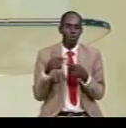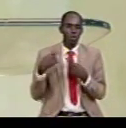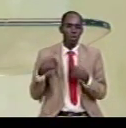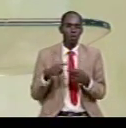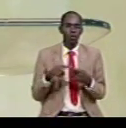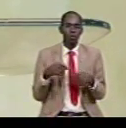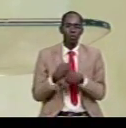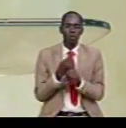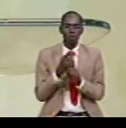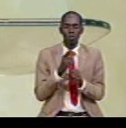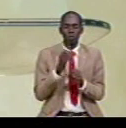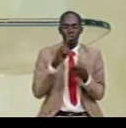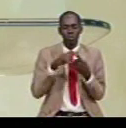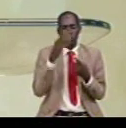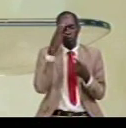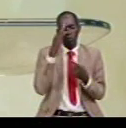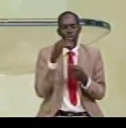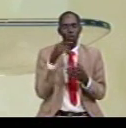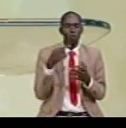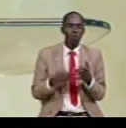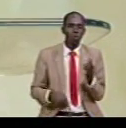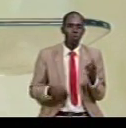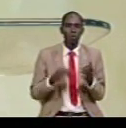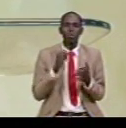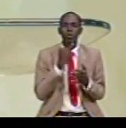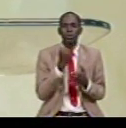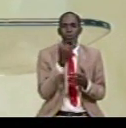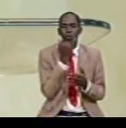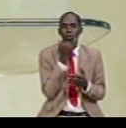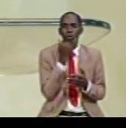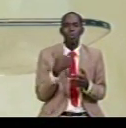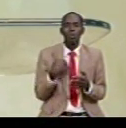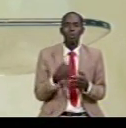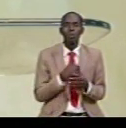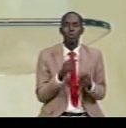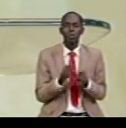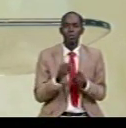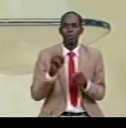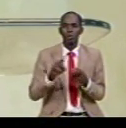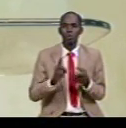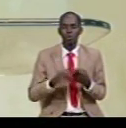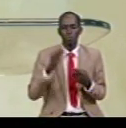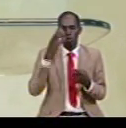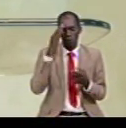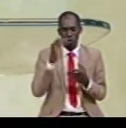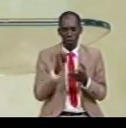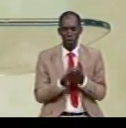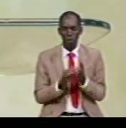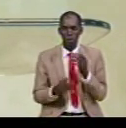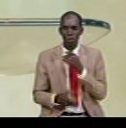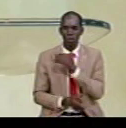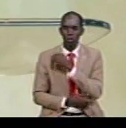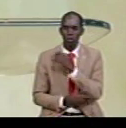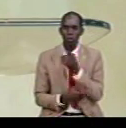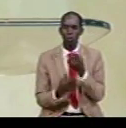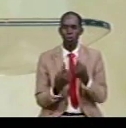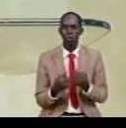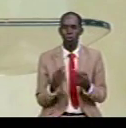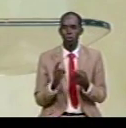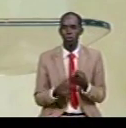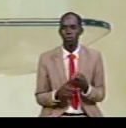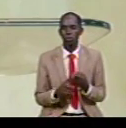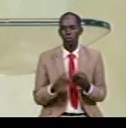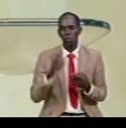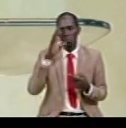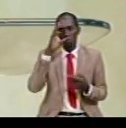away from that. We also need to know that temptation also coming to man, men, like I've said, may